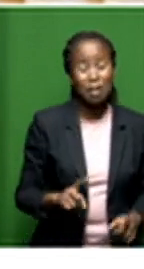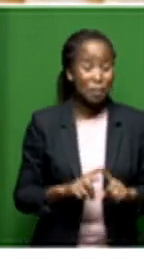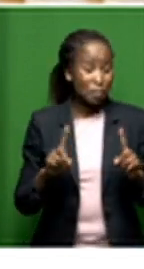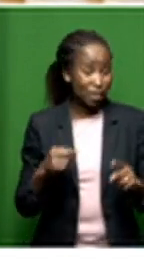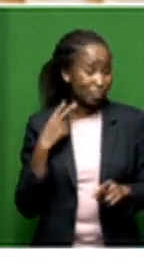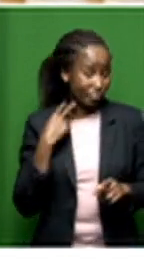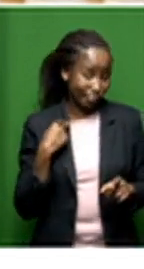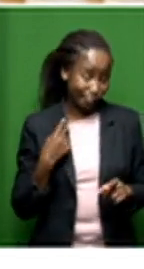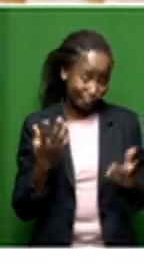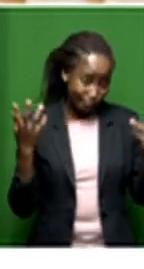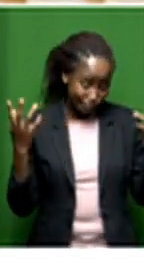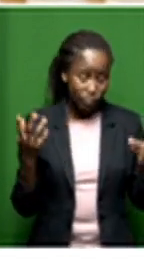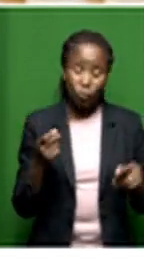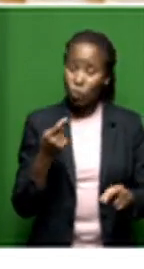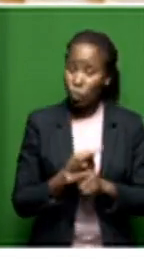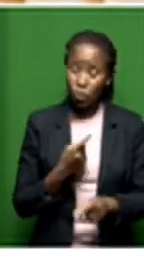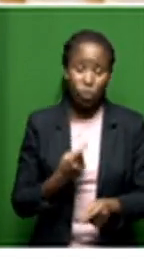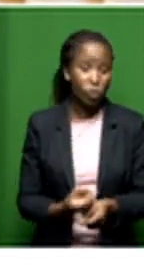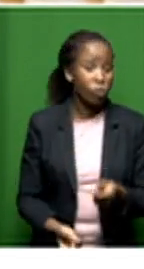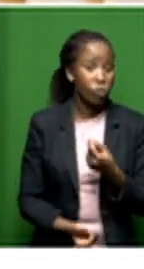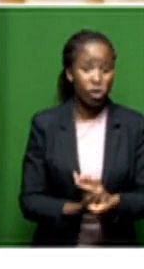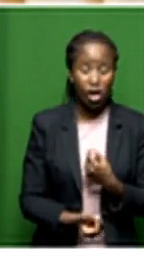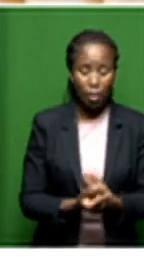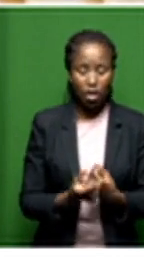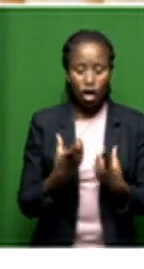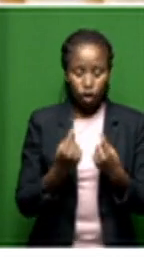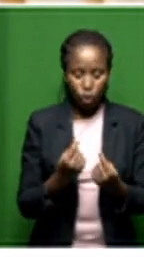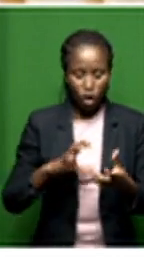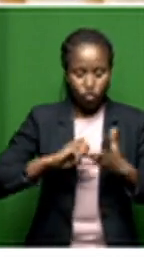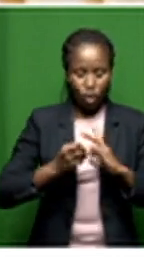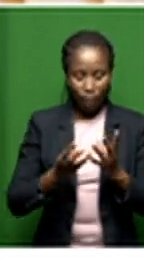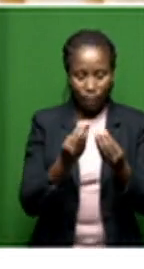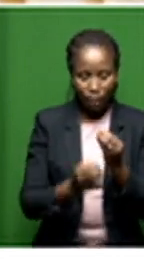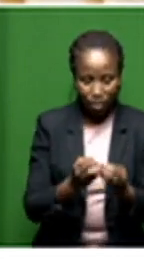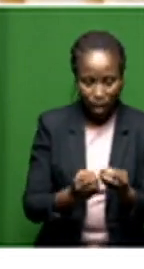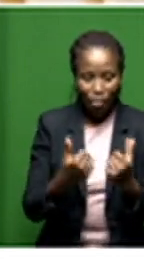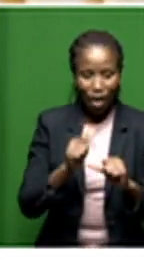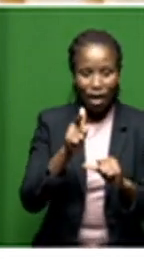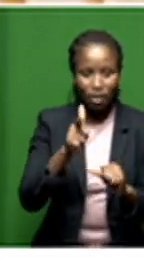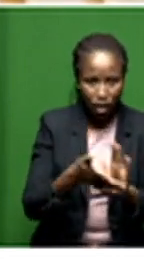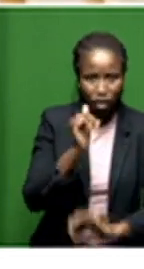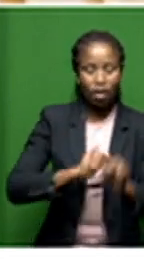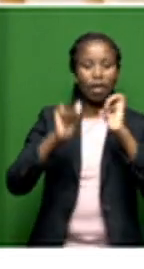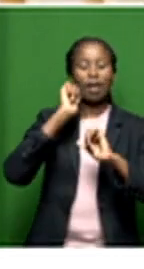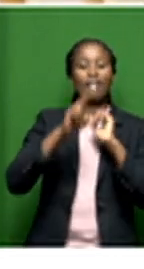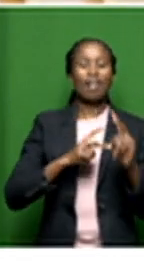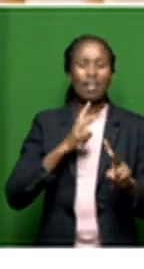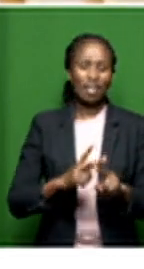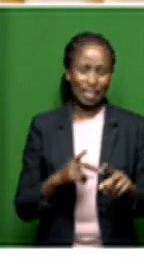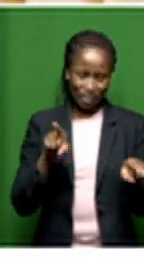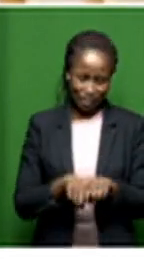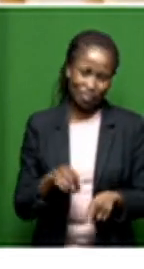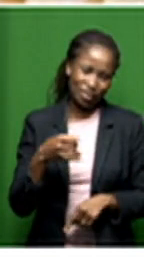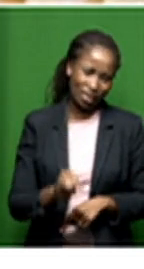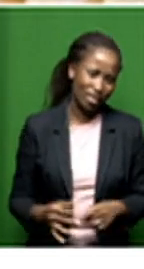there will always be an element who works possibly 2 steps ahead of us. As we close the hole, they'll open the next situation that they can